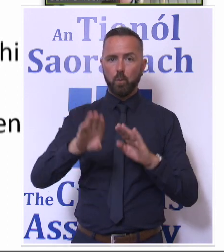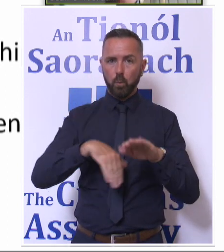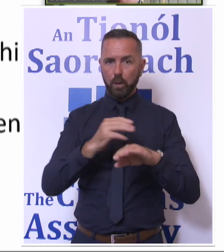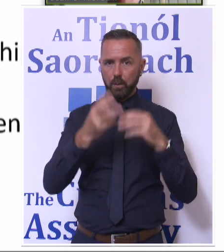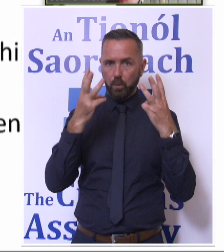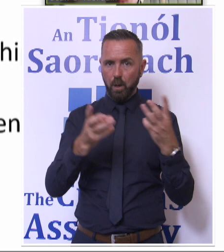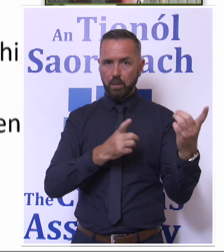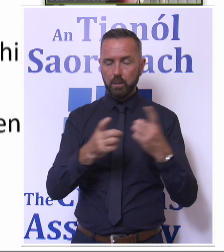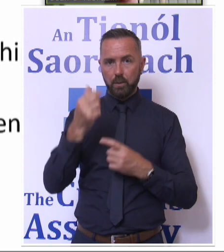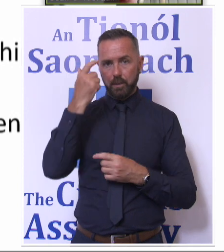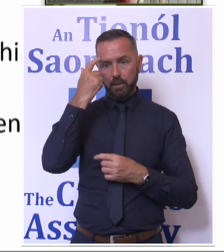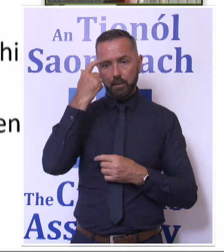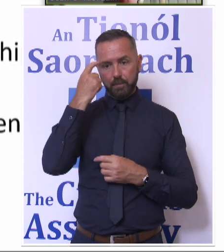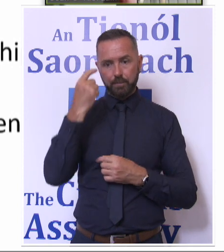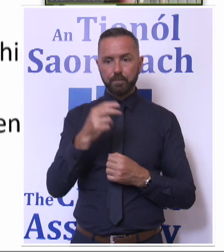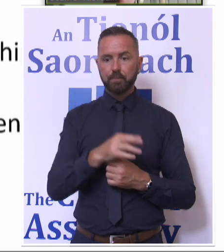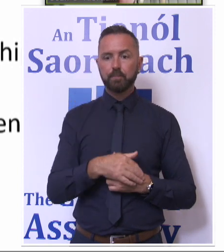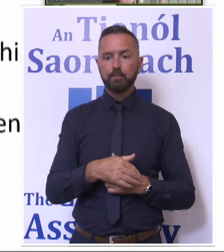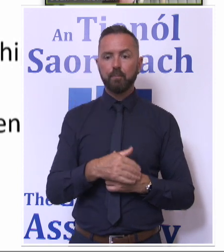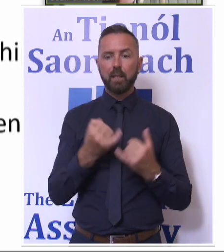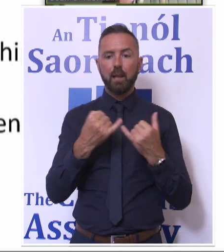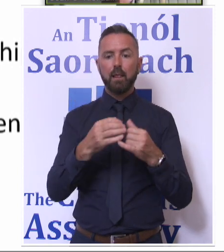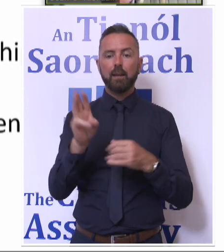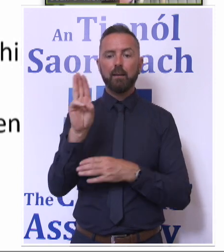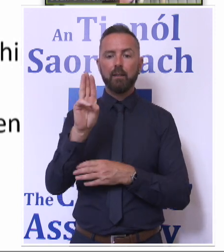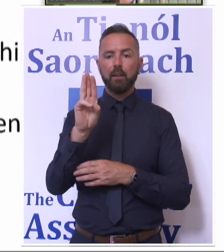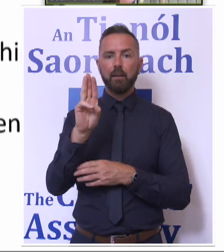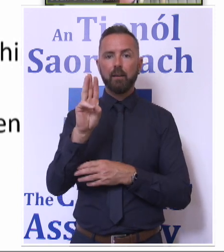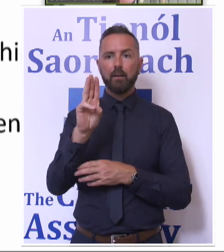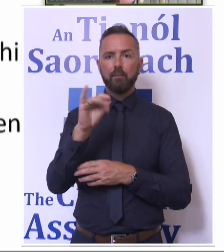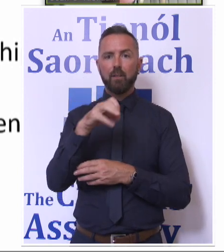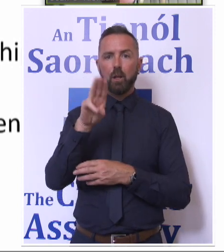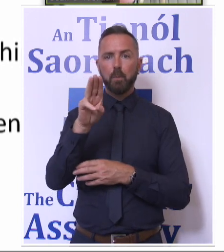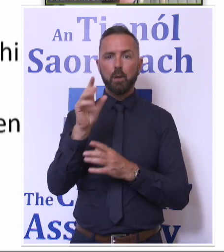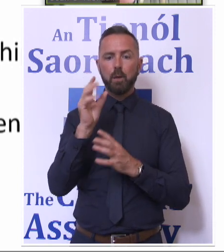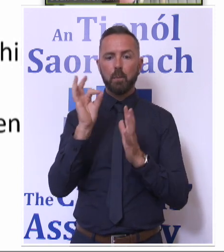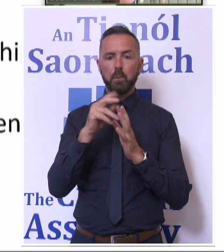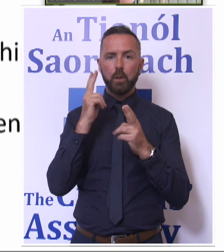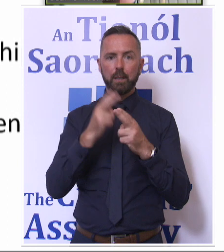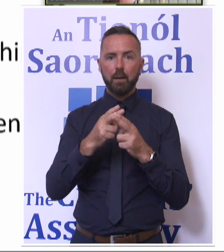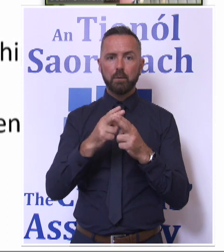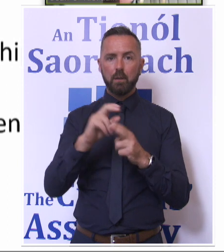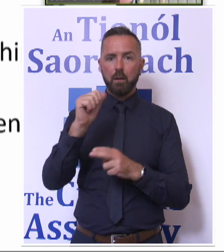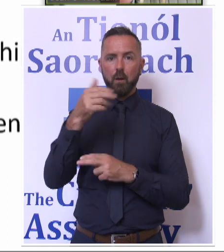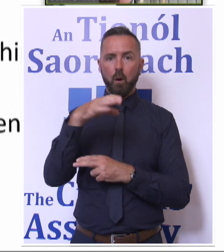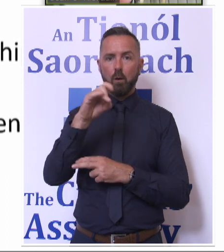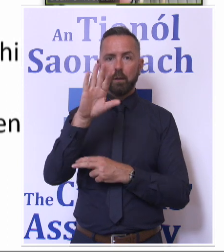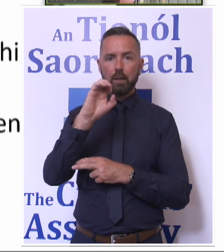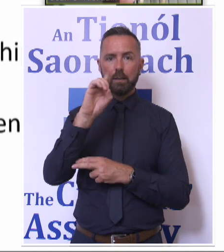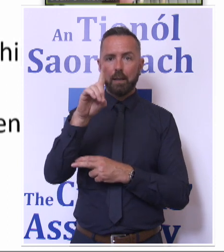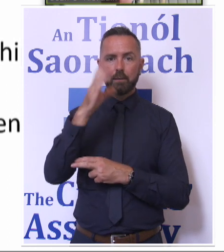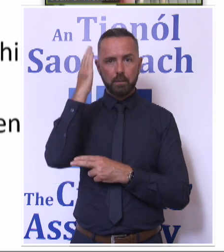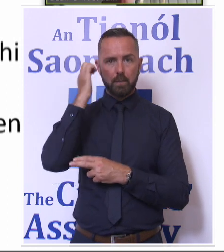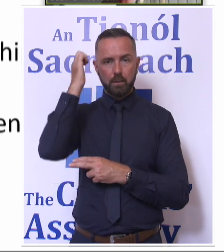fact, as Dermot pointed out, Auckland effectively rolled back quite a bit from the single authority structure to have a lot of